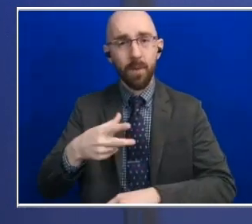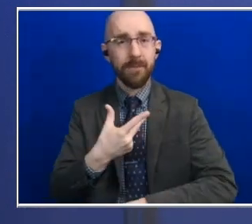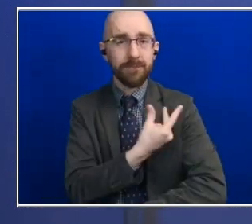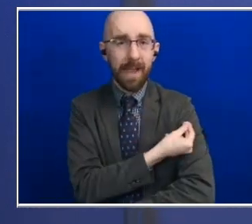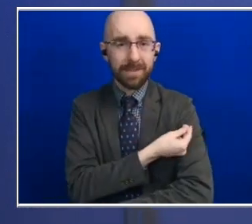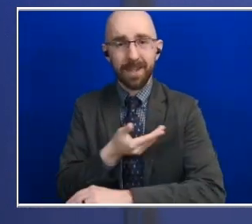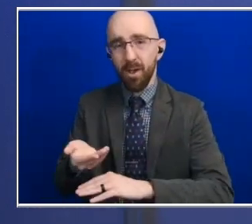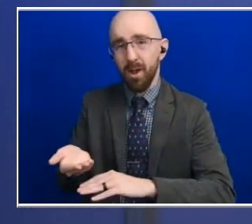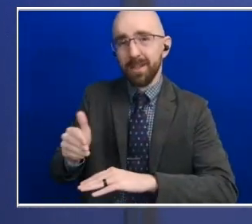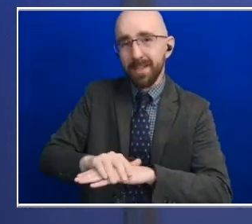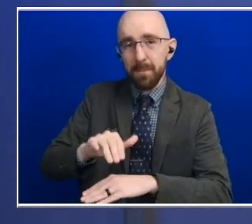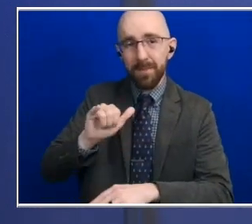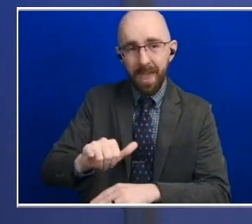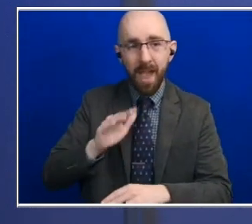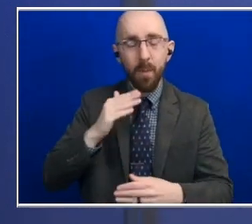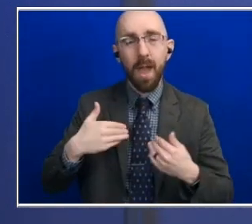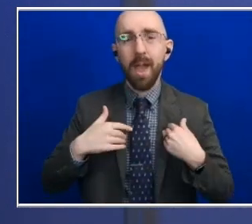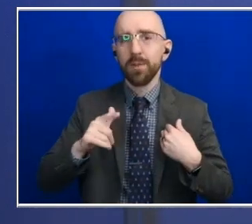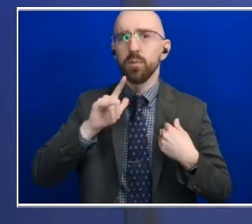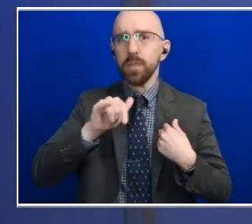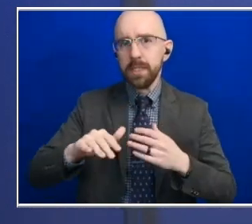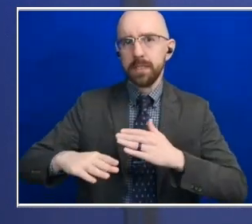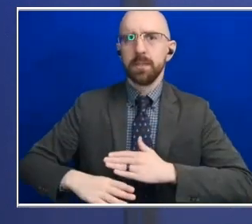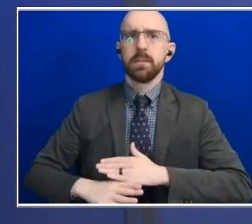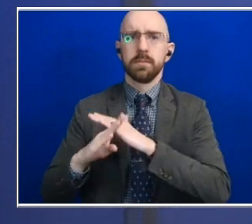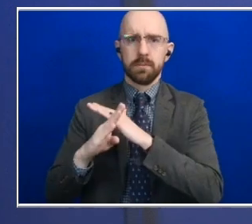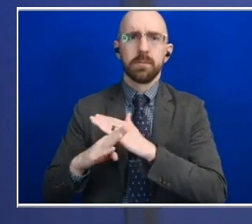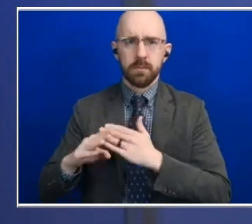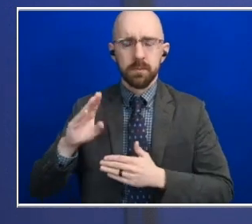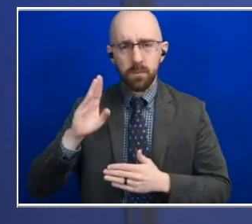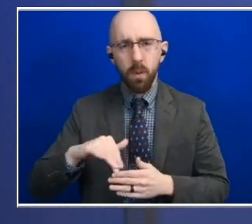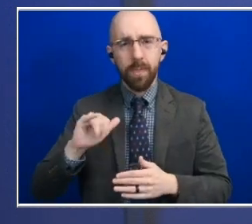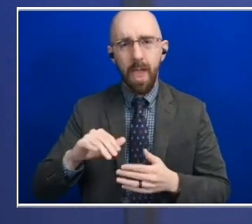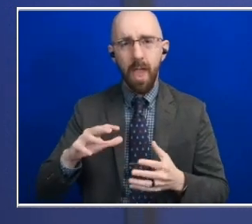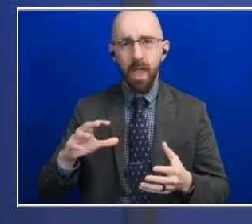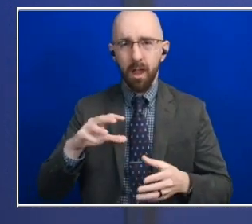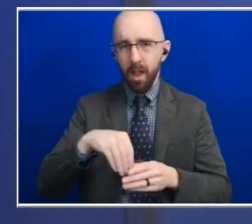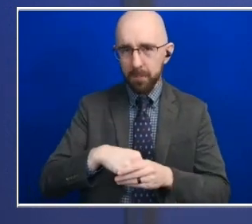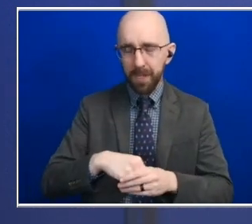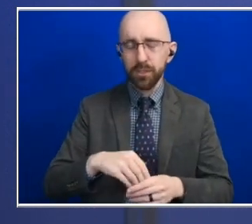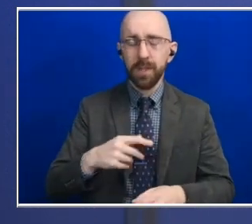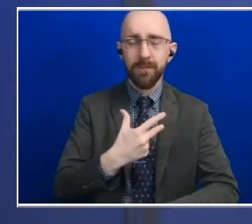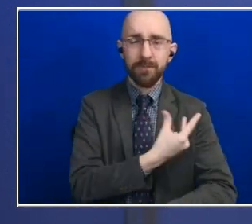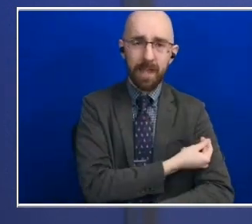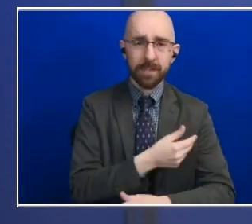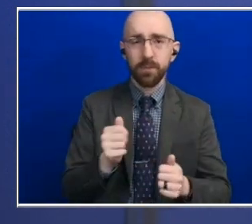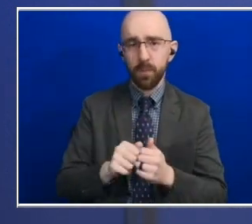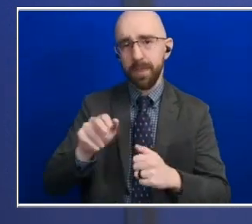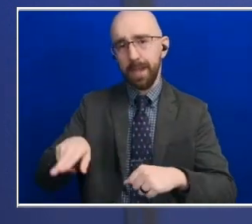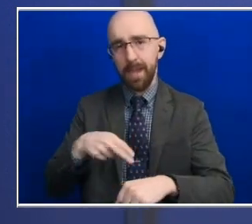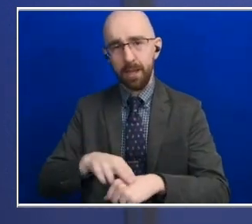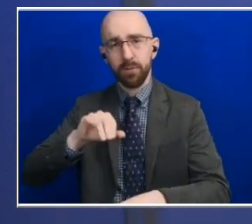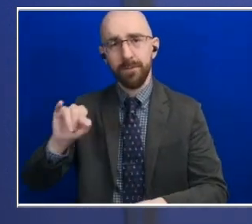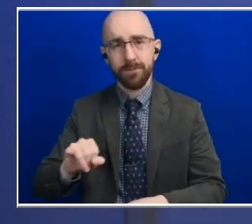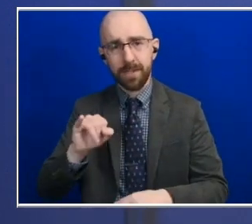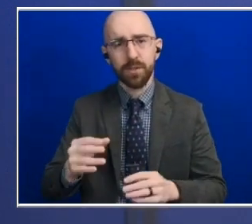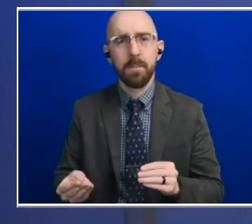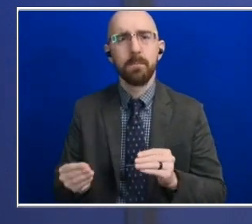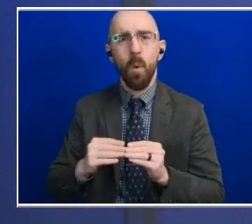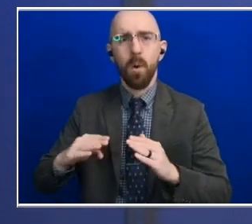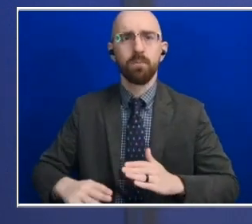get really protected. We know that combination of the vaccine with natural infection is even more protective.